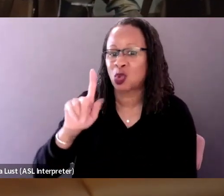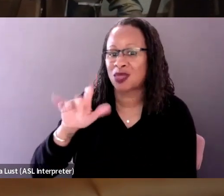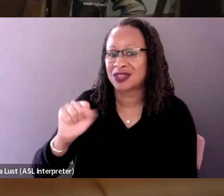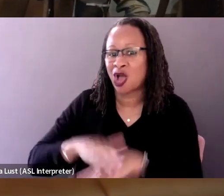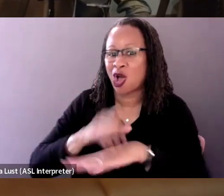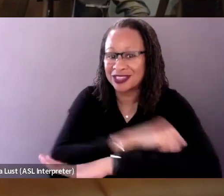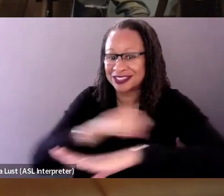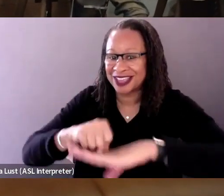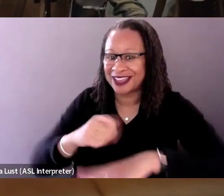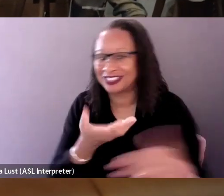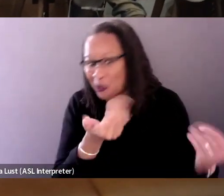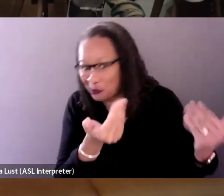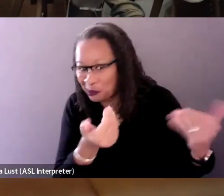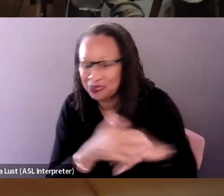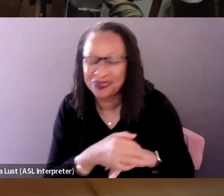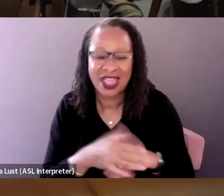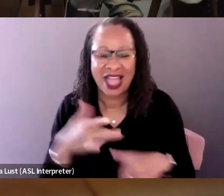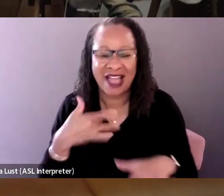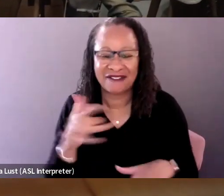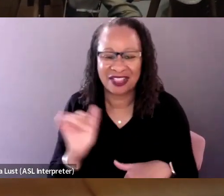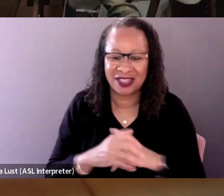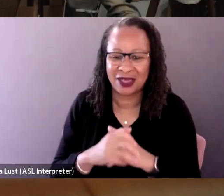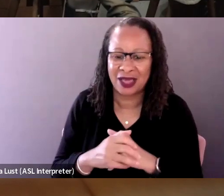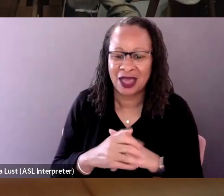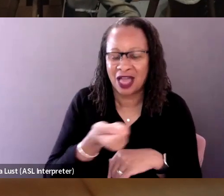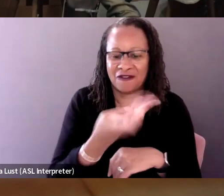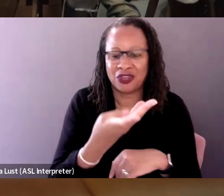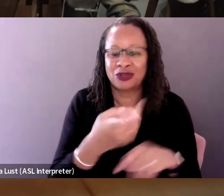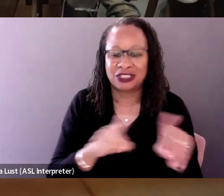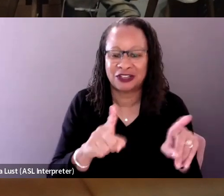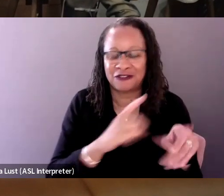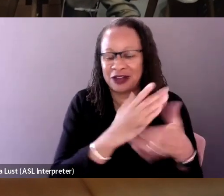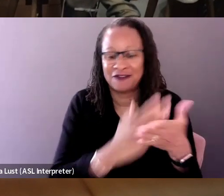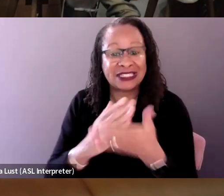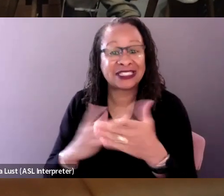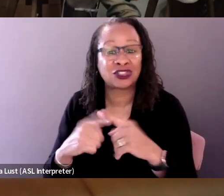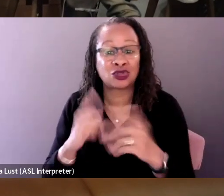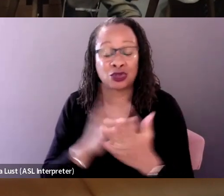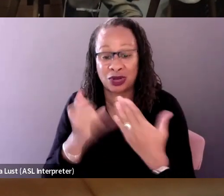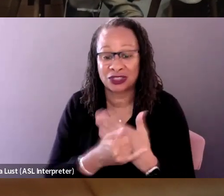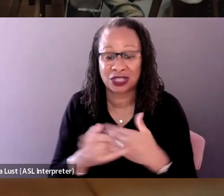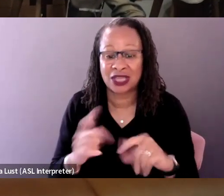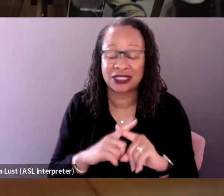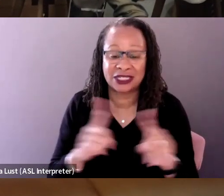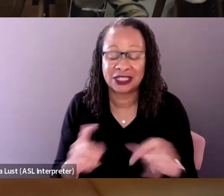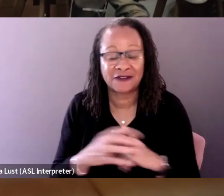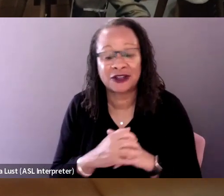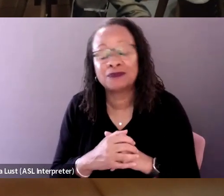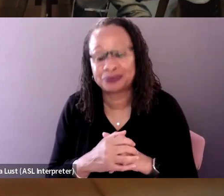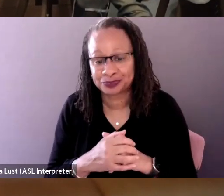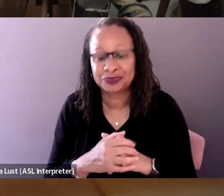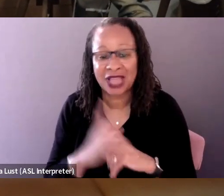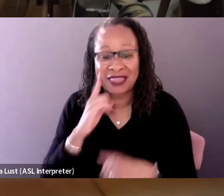I feel like there were a few different phases to the project, right? And a few different shooters. And so I think Jules was there